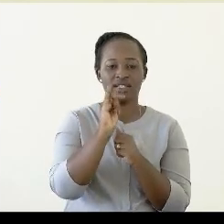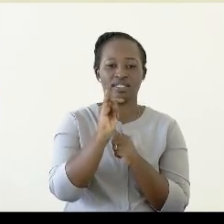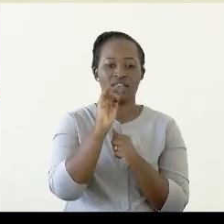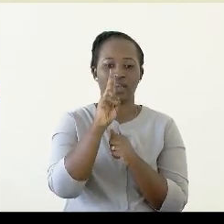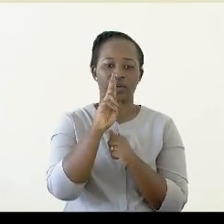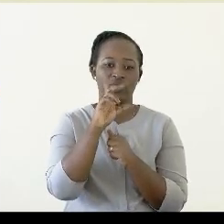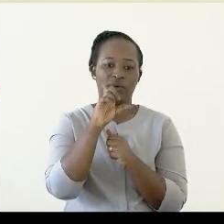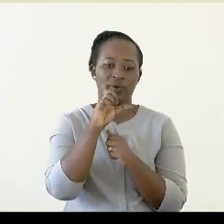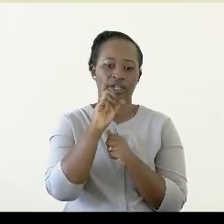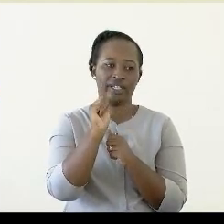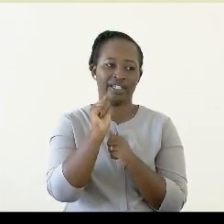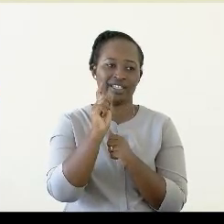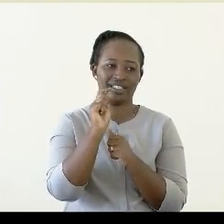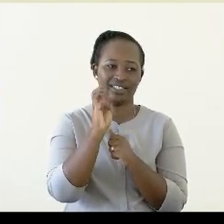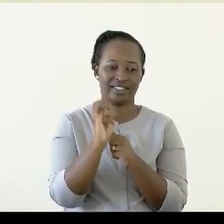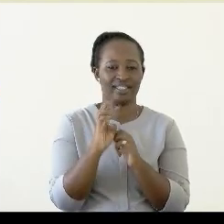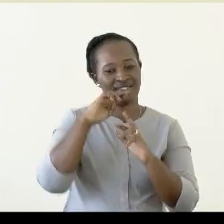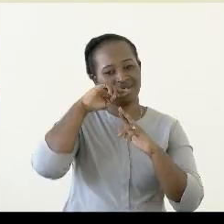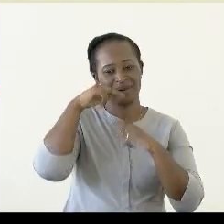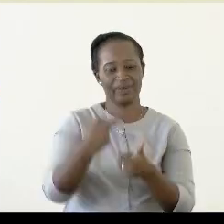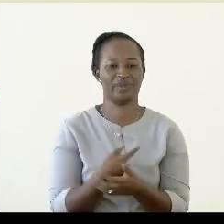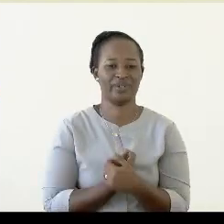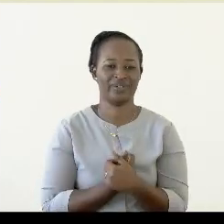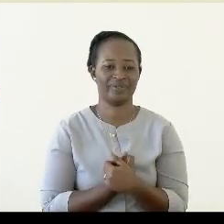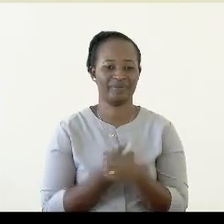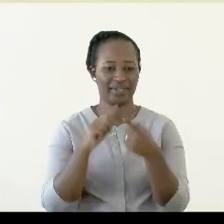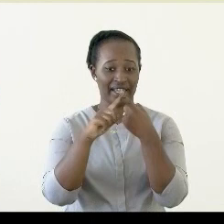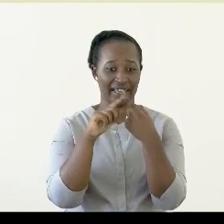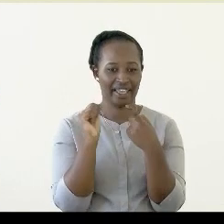Which of these is a dilute solution? A